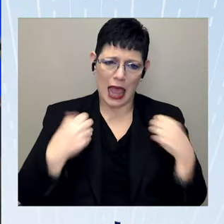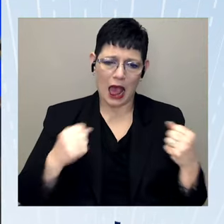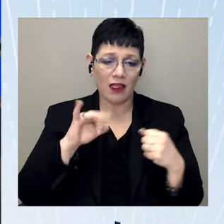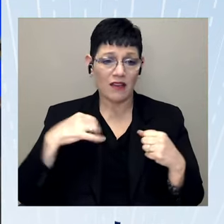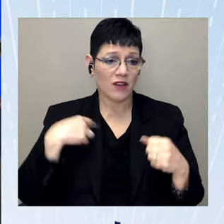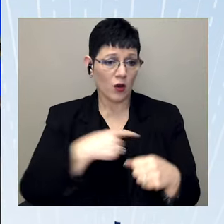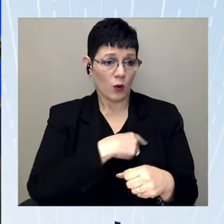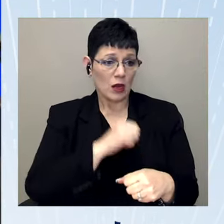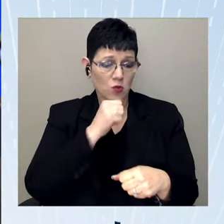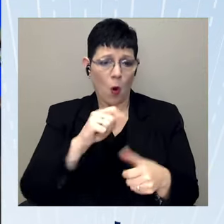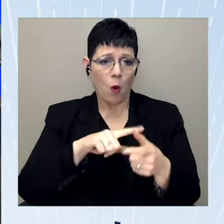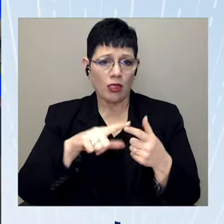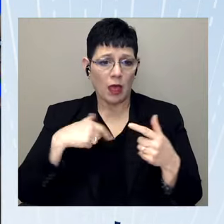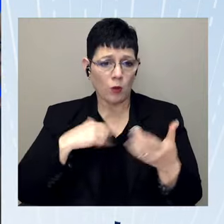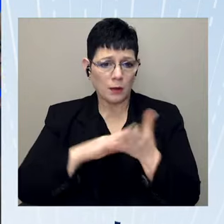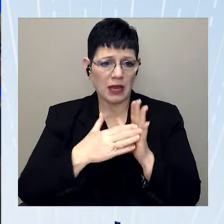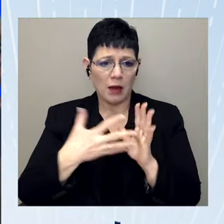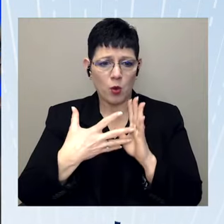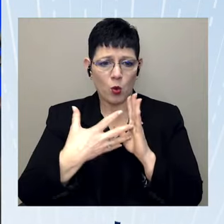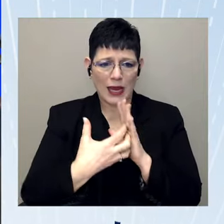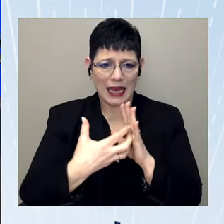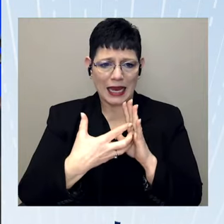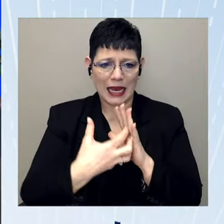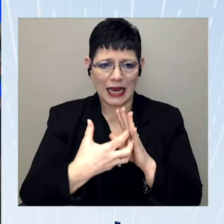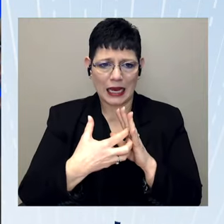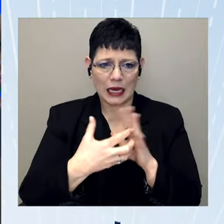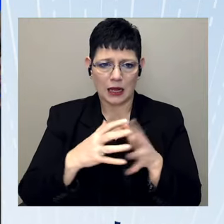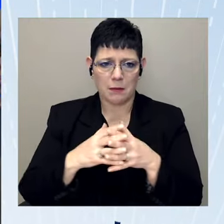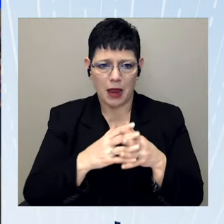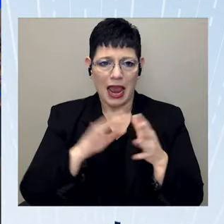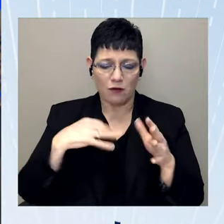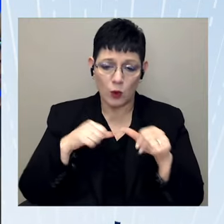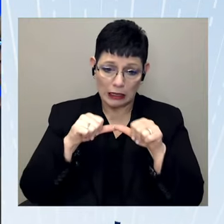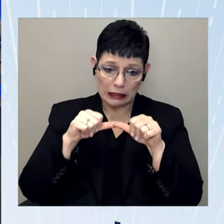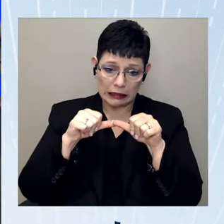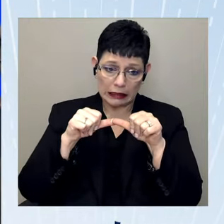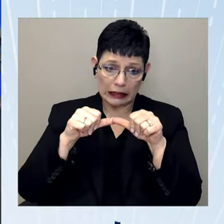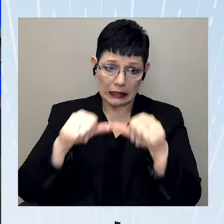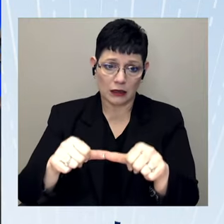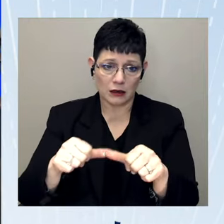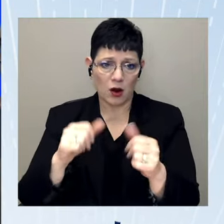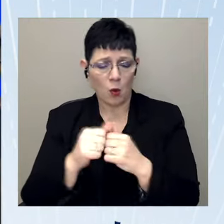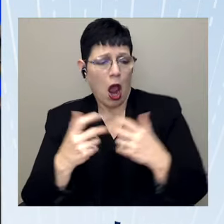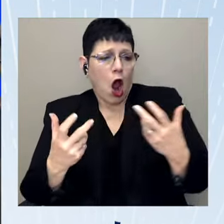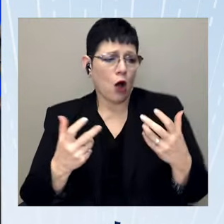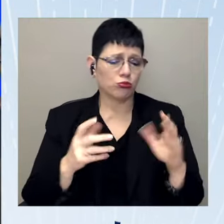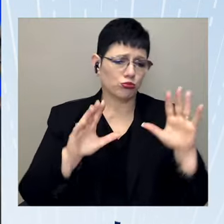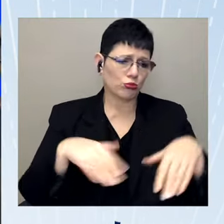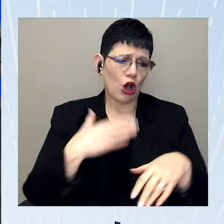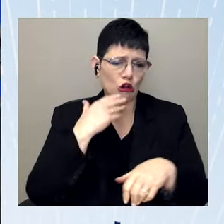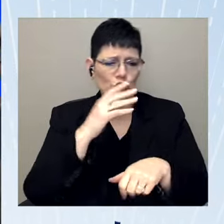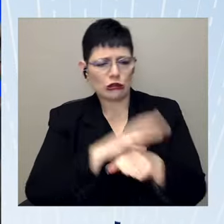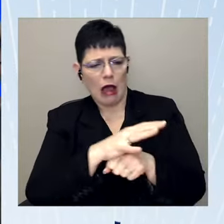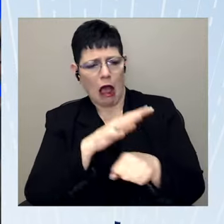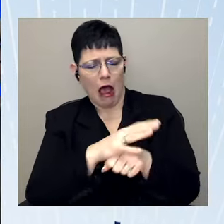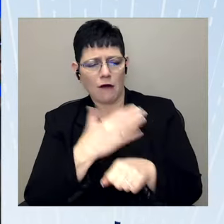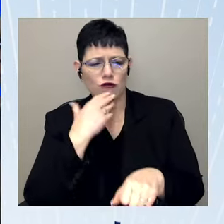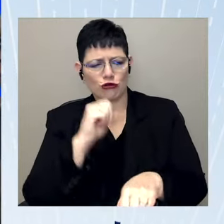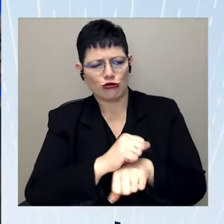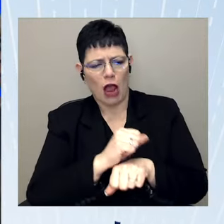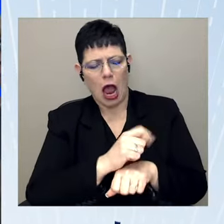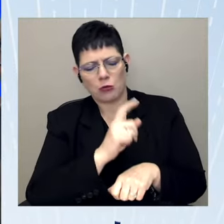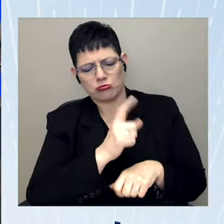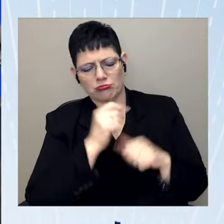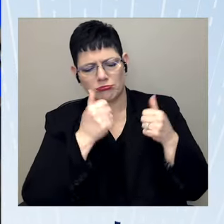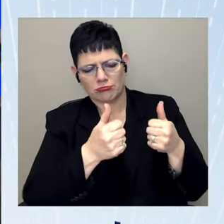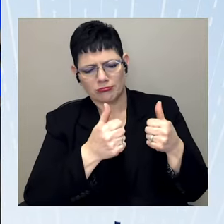is in a deficit. And so at this point, if we continue along the lines of, well, Good job, home care worker. You're doing what you're